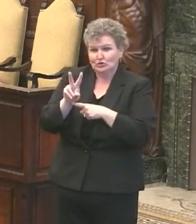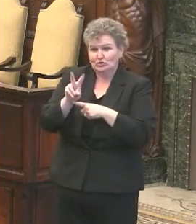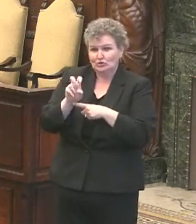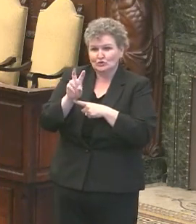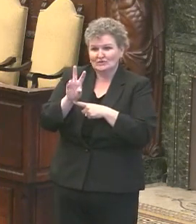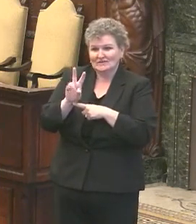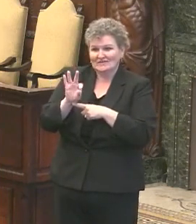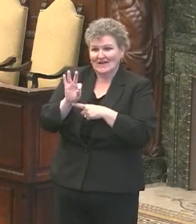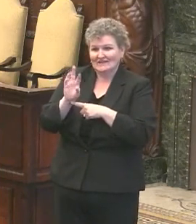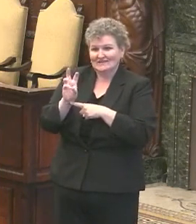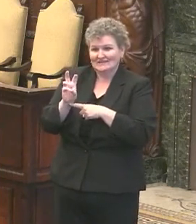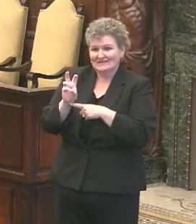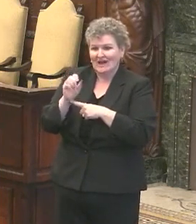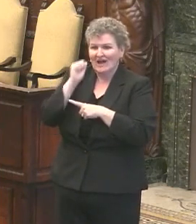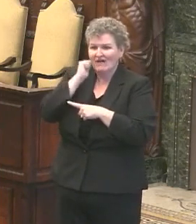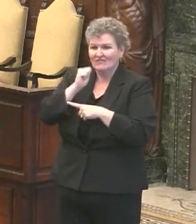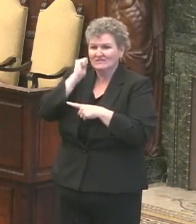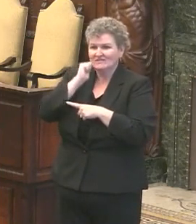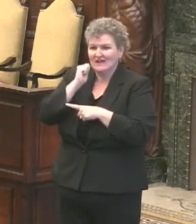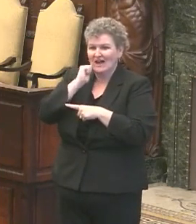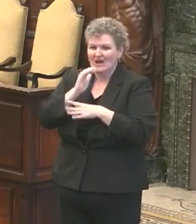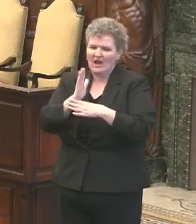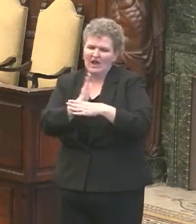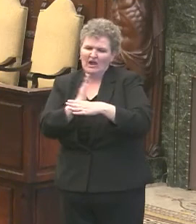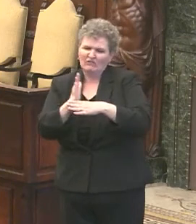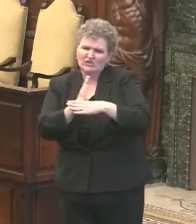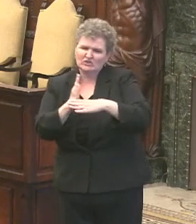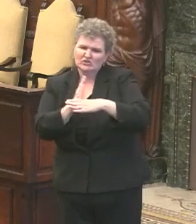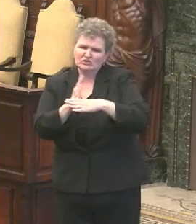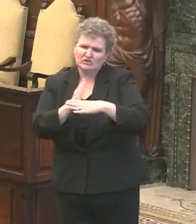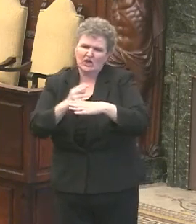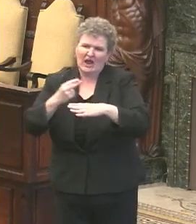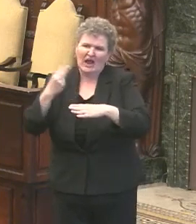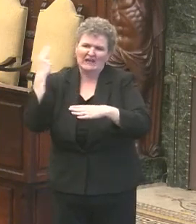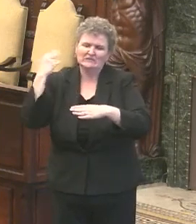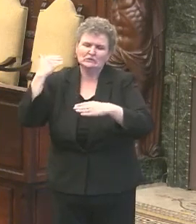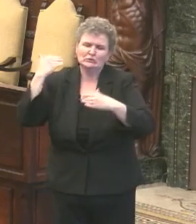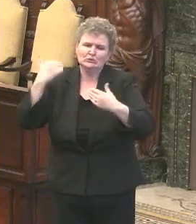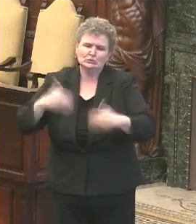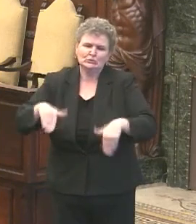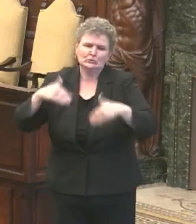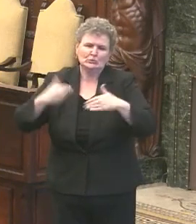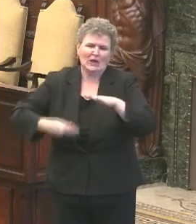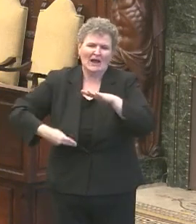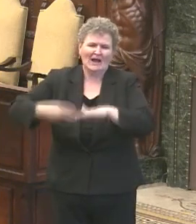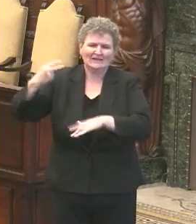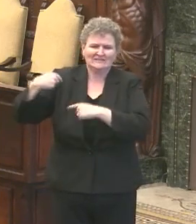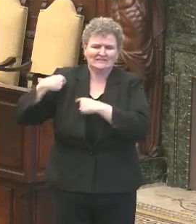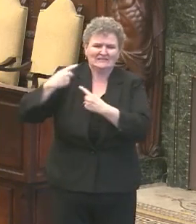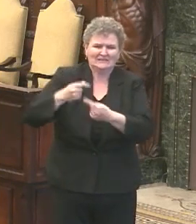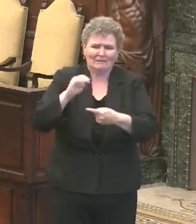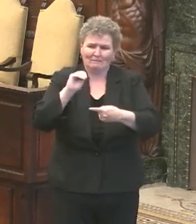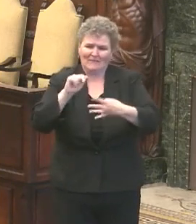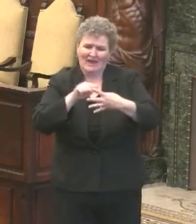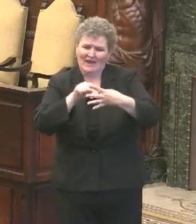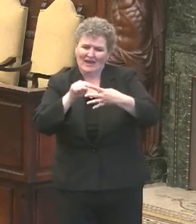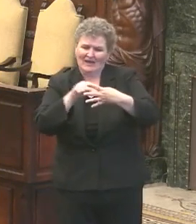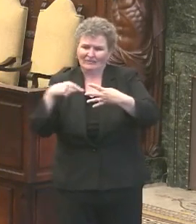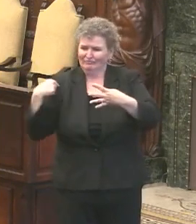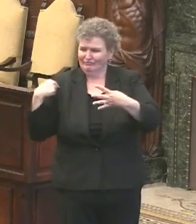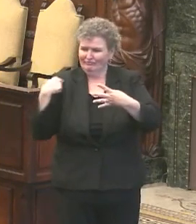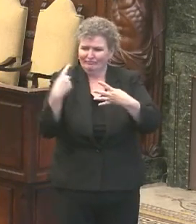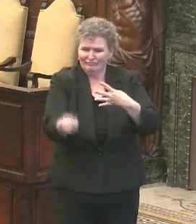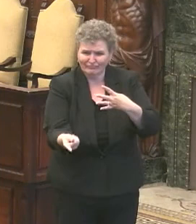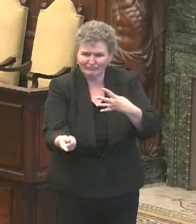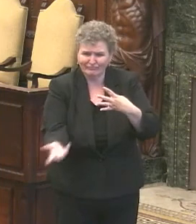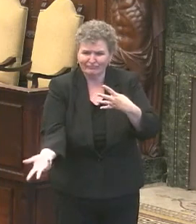of this infection per day in Philadelphia residents. That's our highest weekly case count since the first week of May. Now, our data is incomplete,